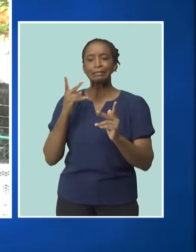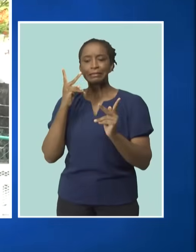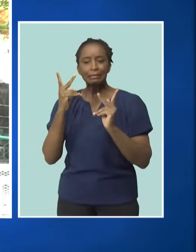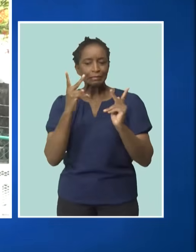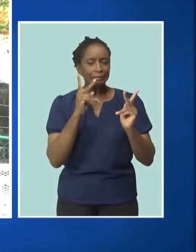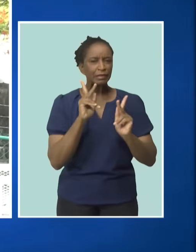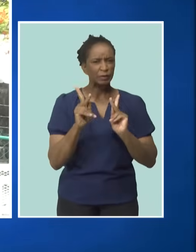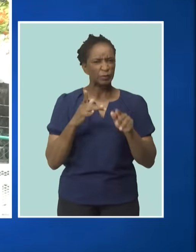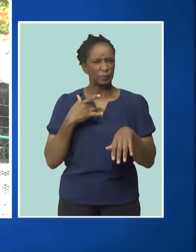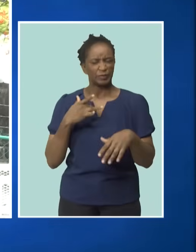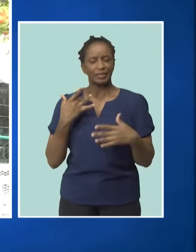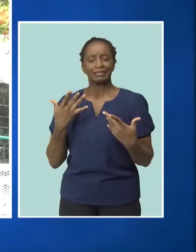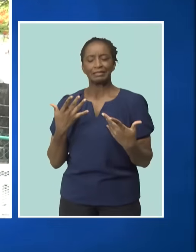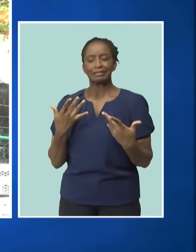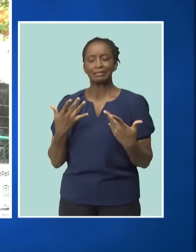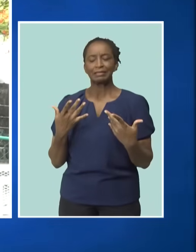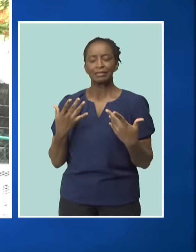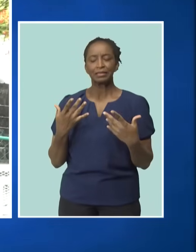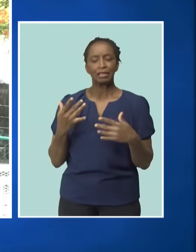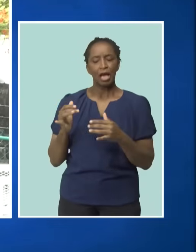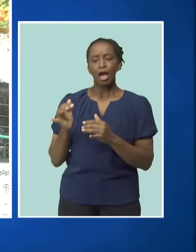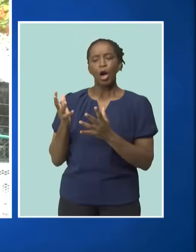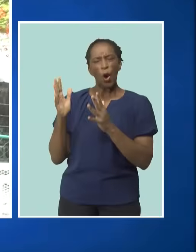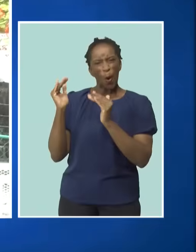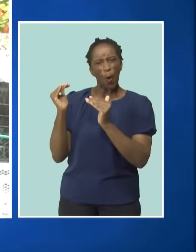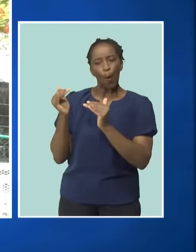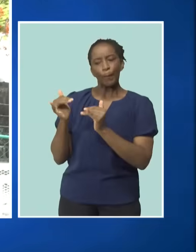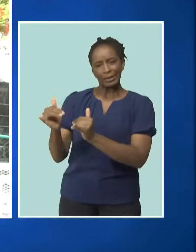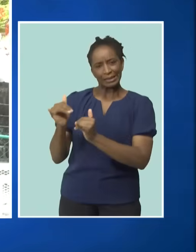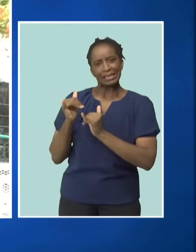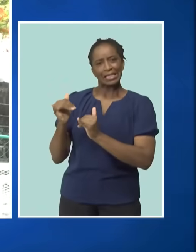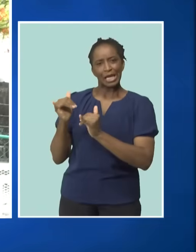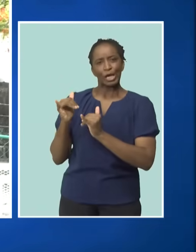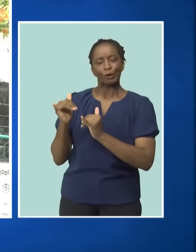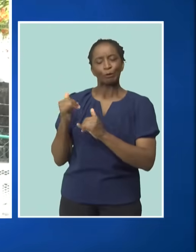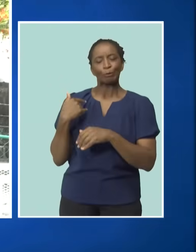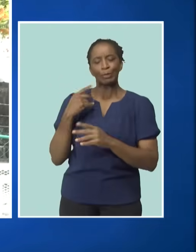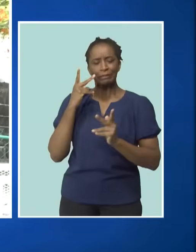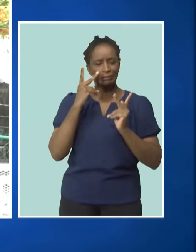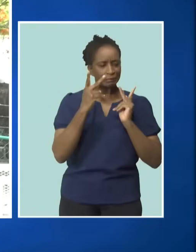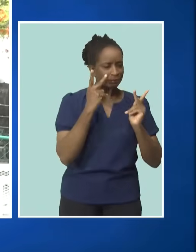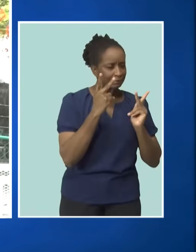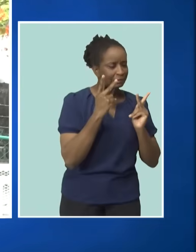very late in my life, but I came to it. Having seen people